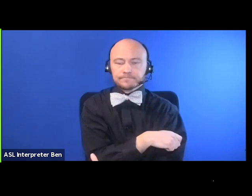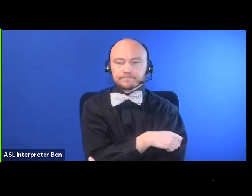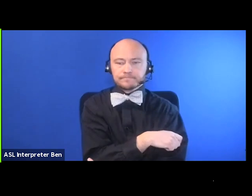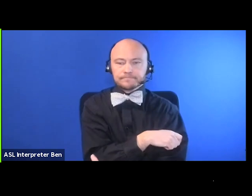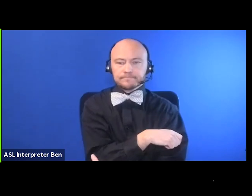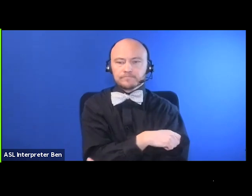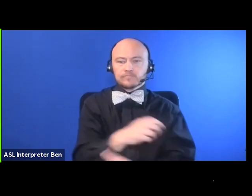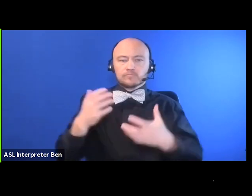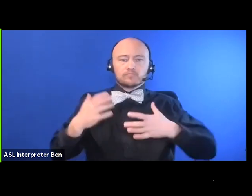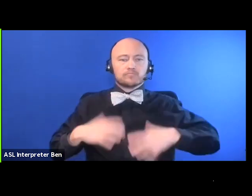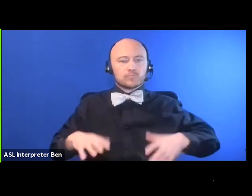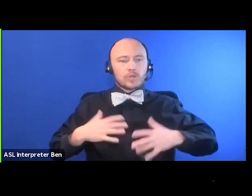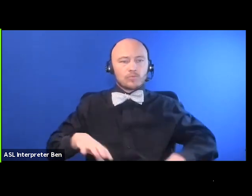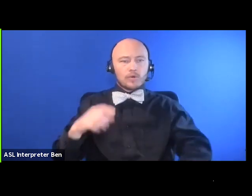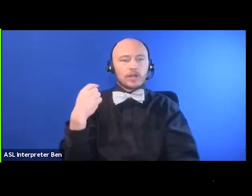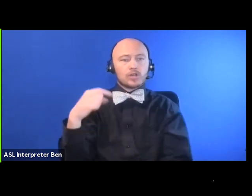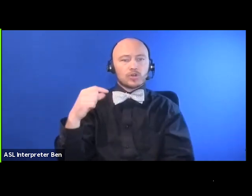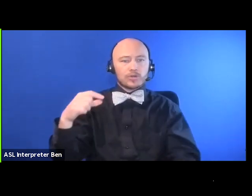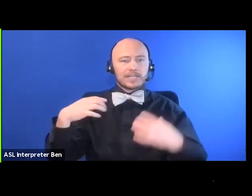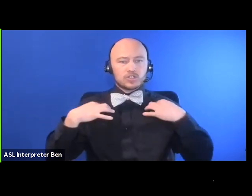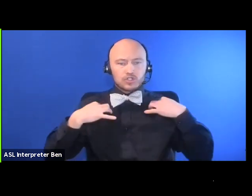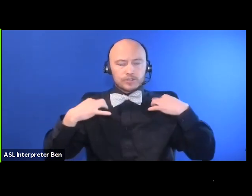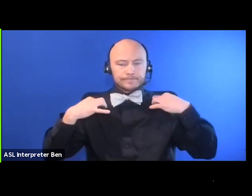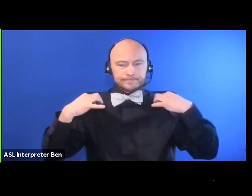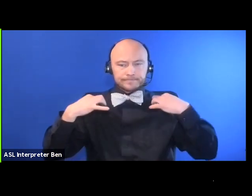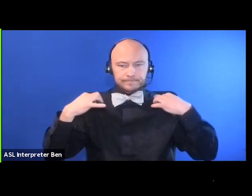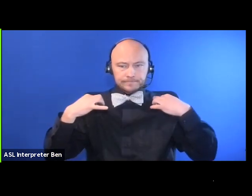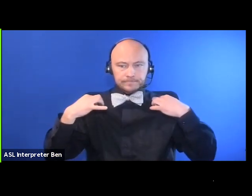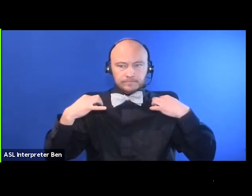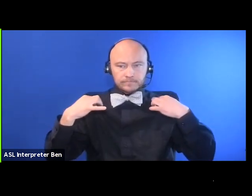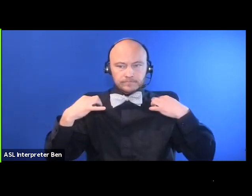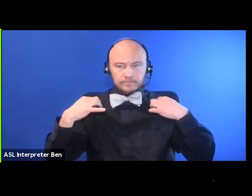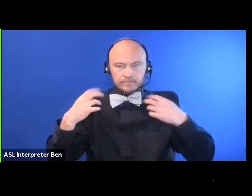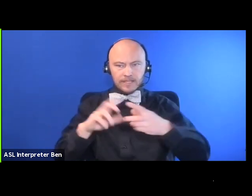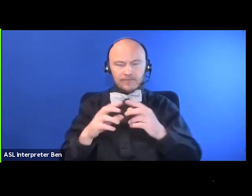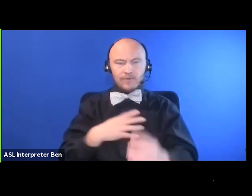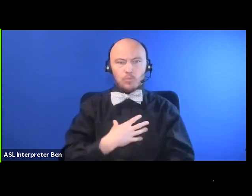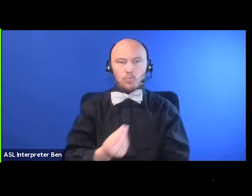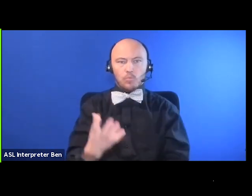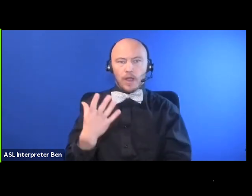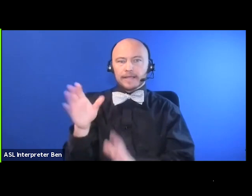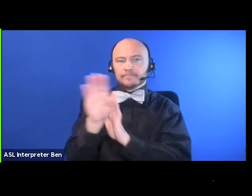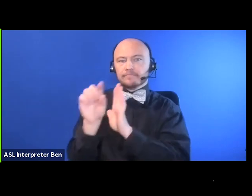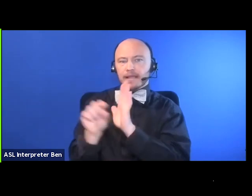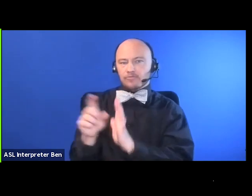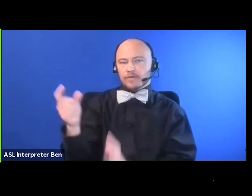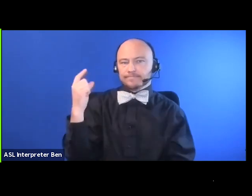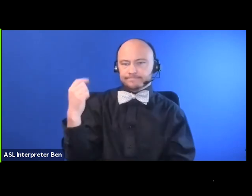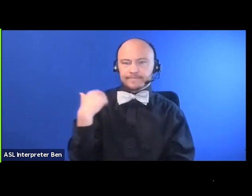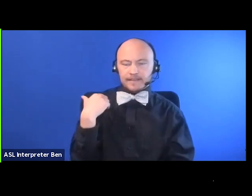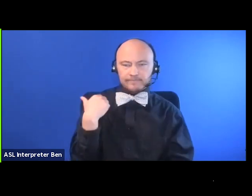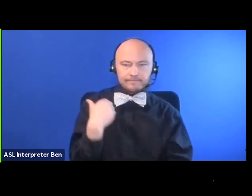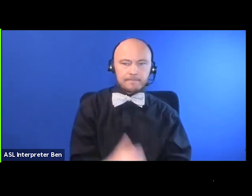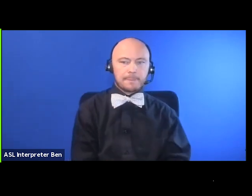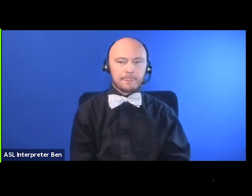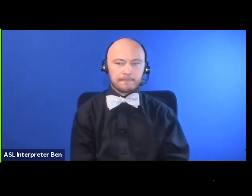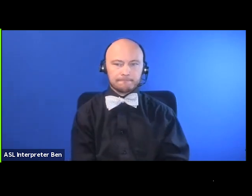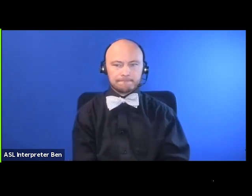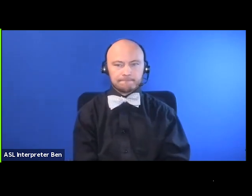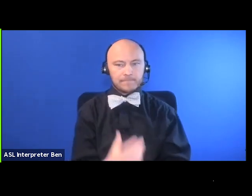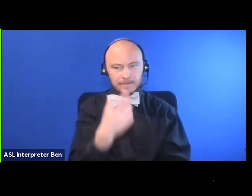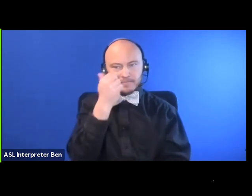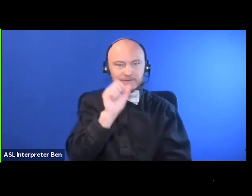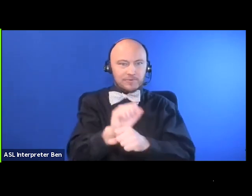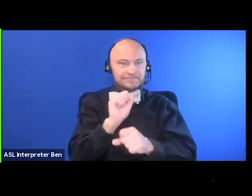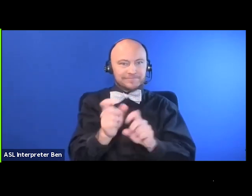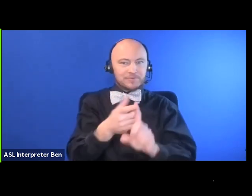I'm wearing a green V-neck shirt, and I have a very white, plain background because, you know, we're working from